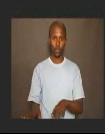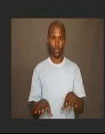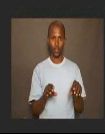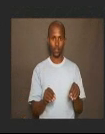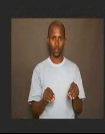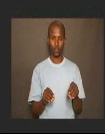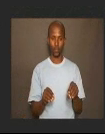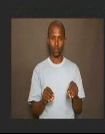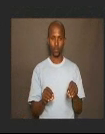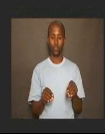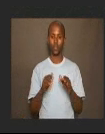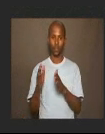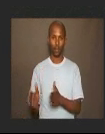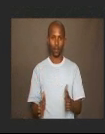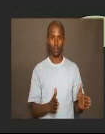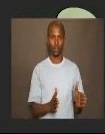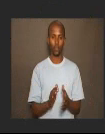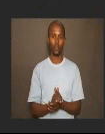Students, let's get ready.